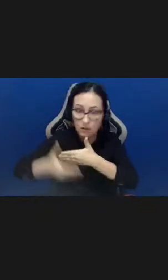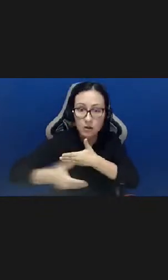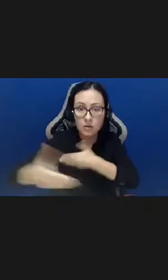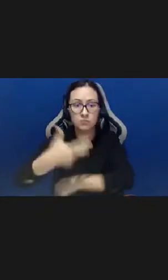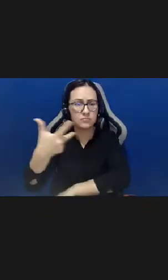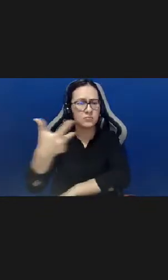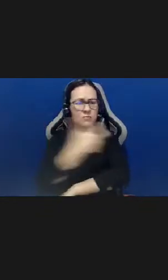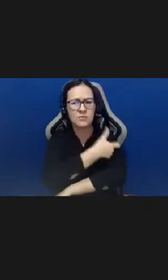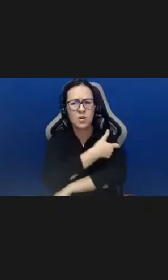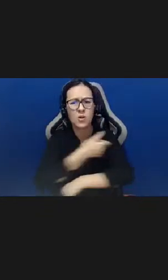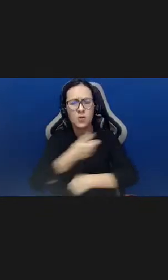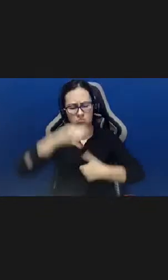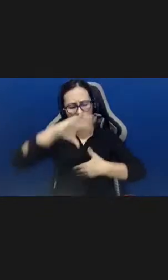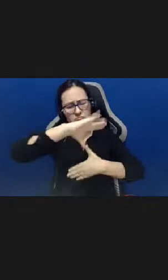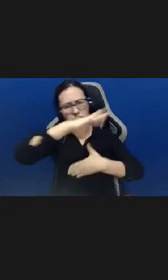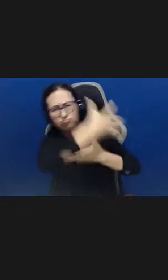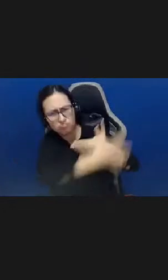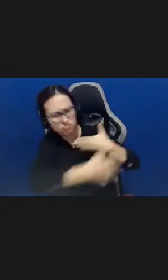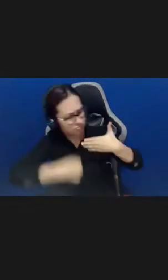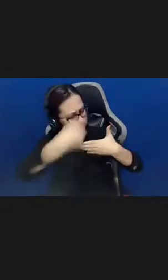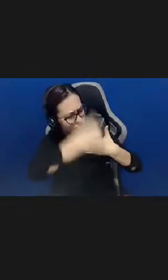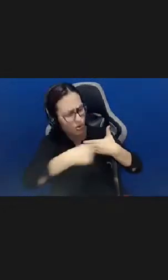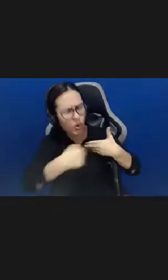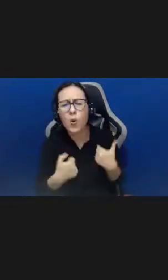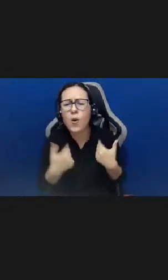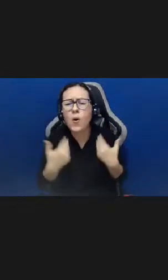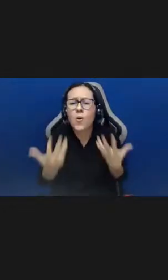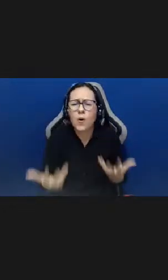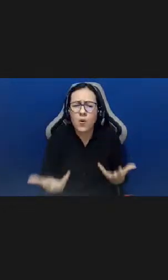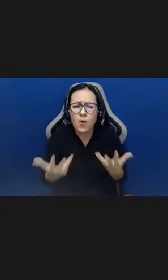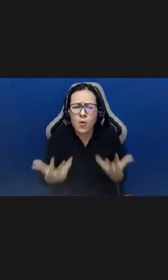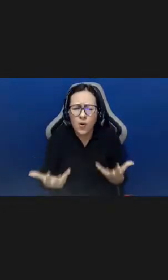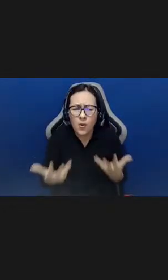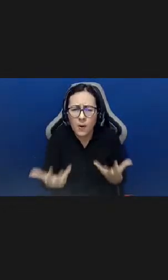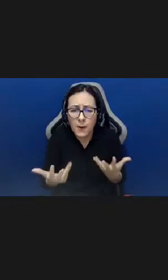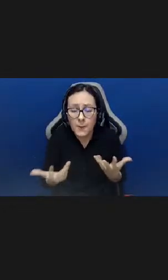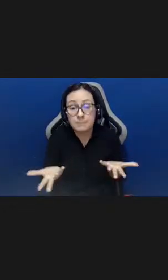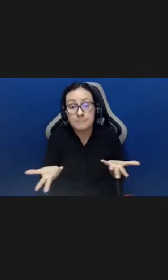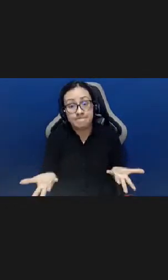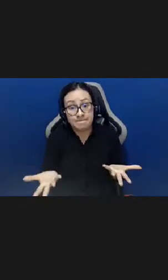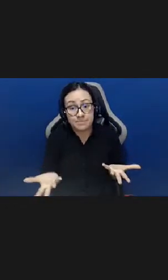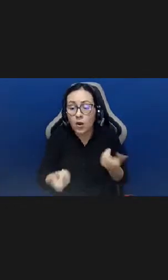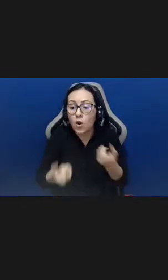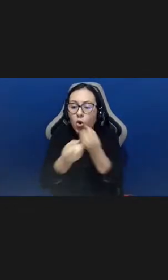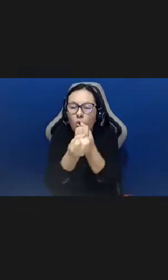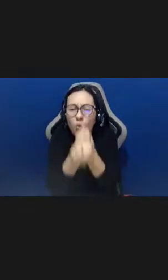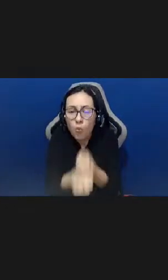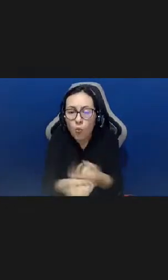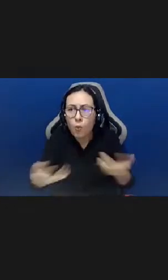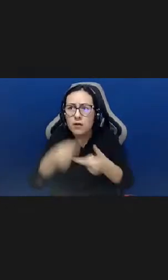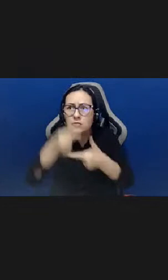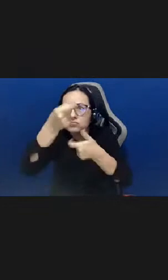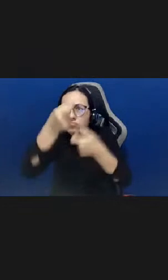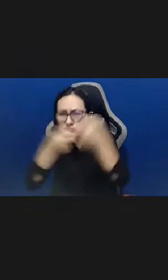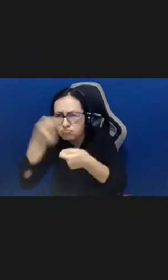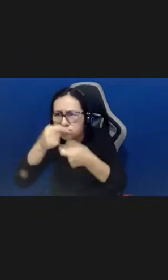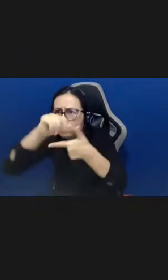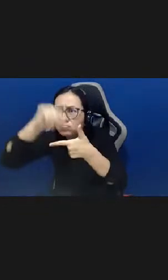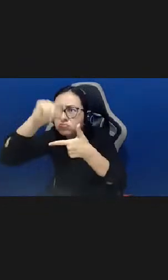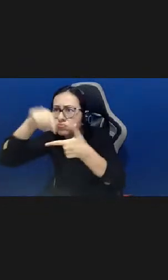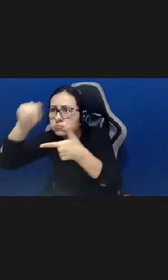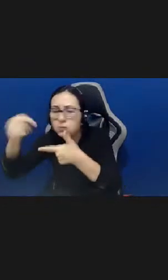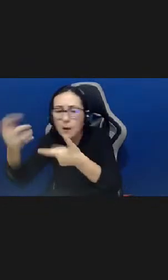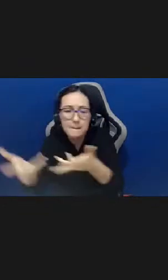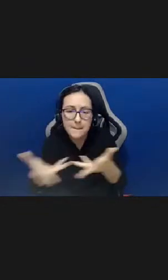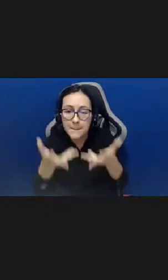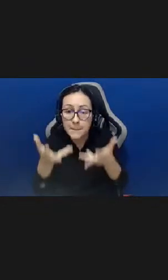to do that kind of estimation, but what we know is that in high-income countries, well, in general,